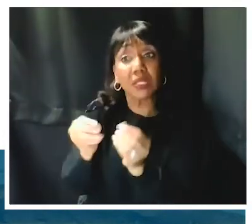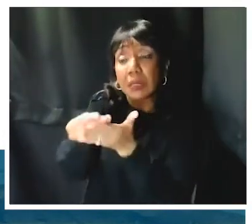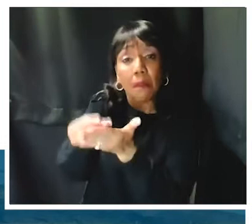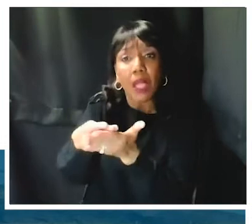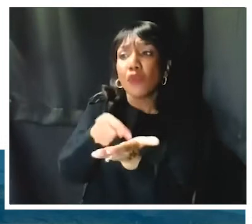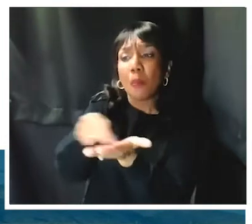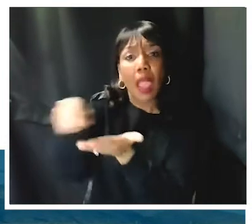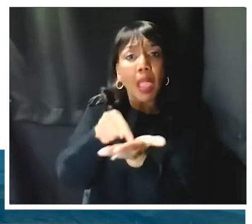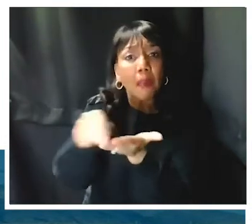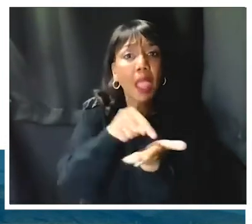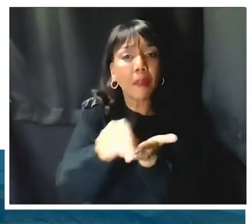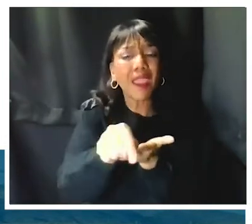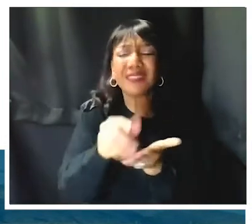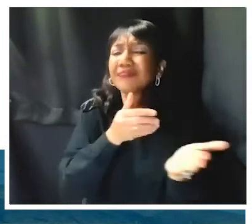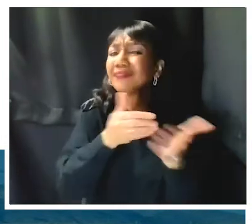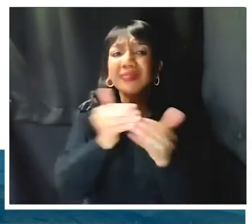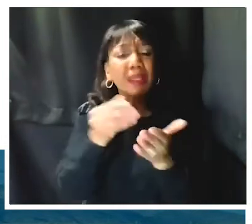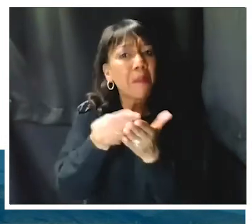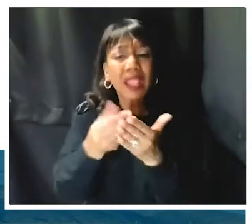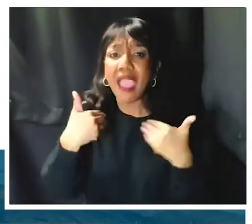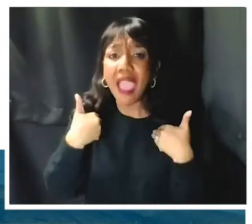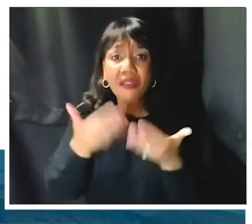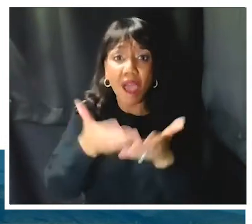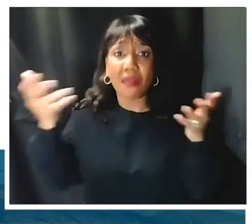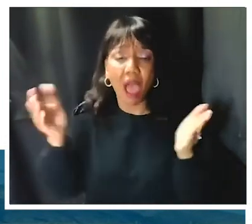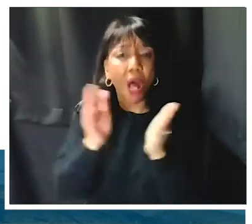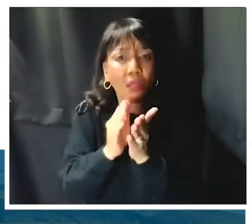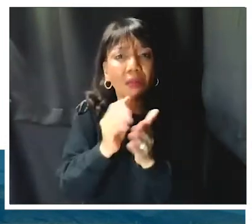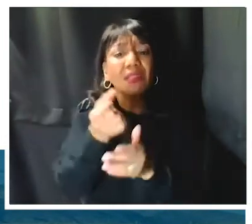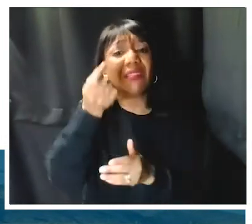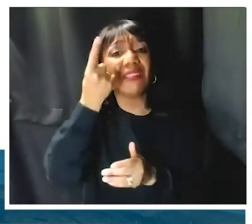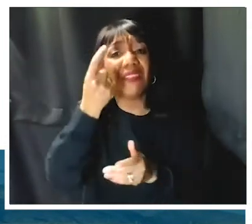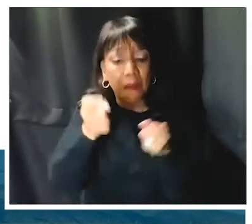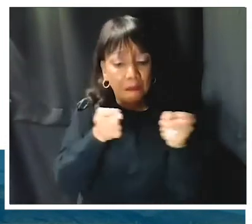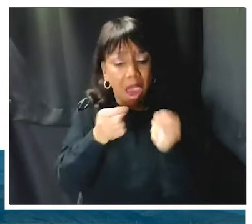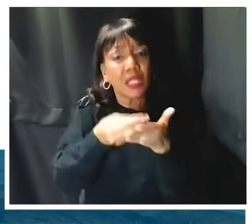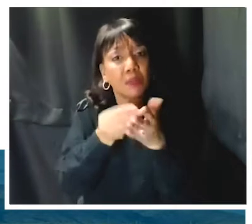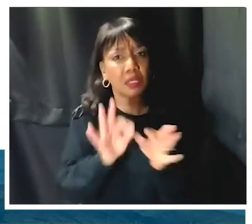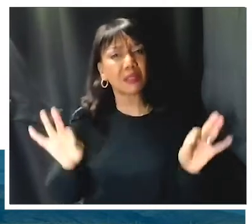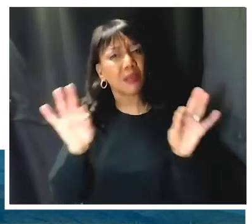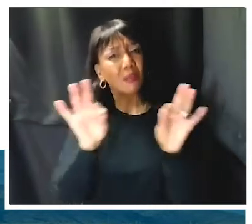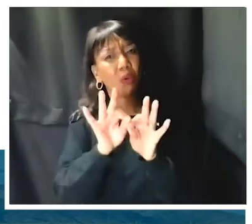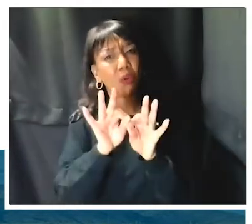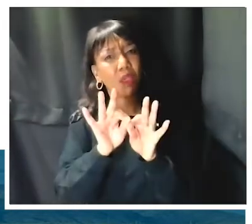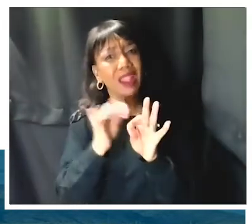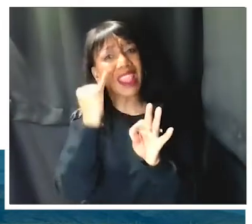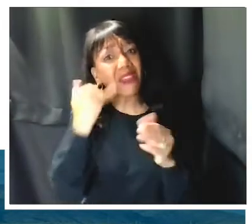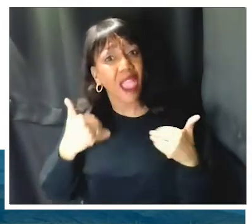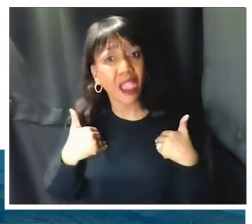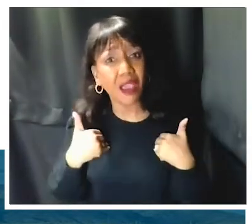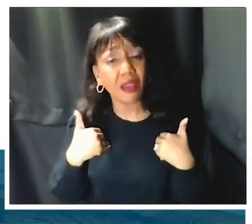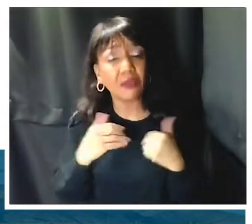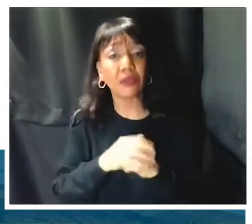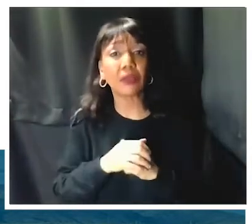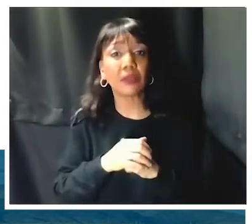organizations. Regardless of how much money we have, we must understand how to manage it when it is in our